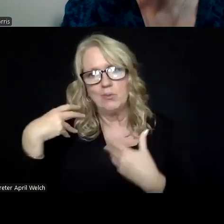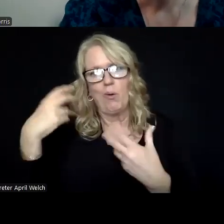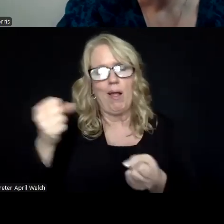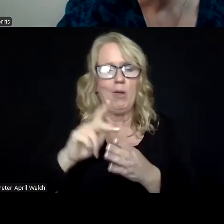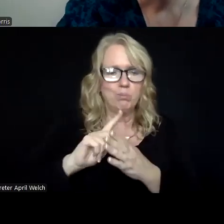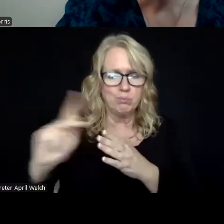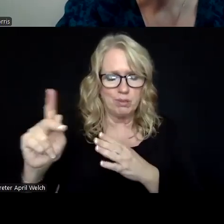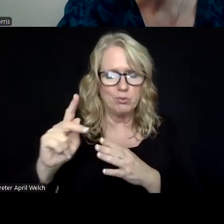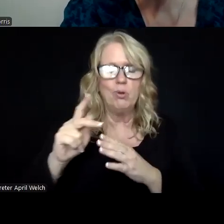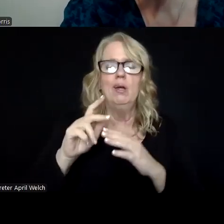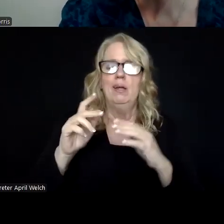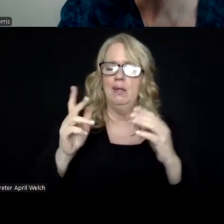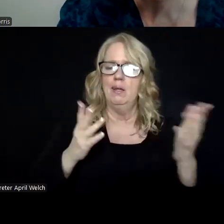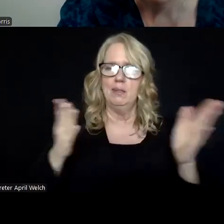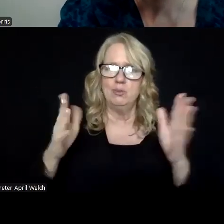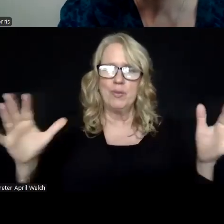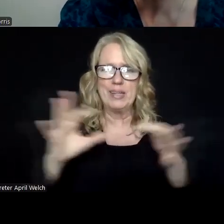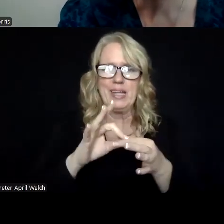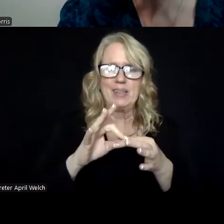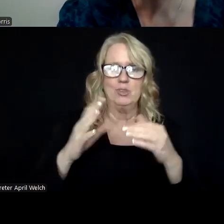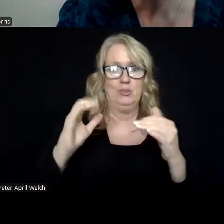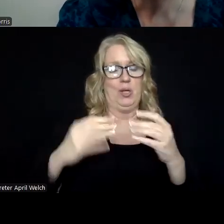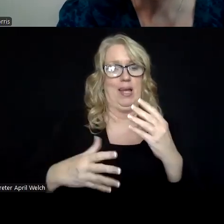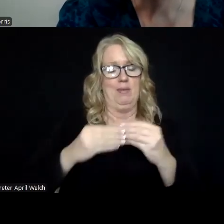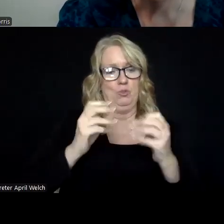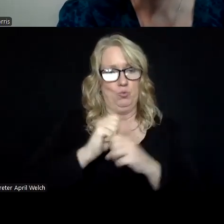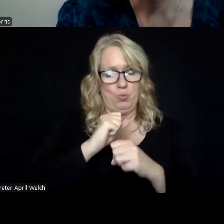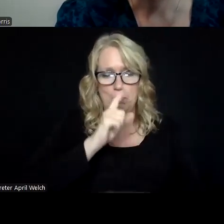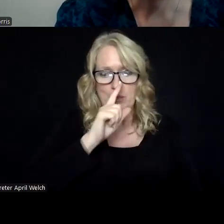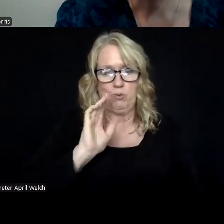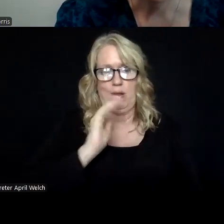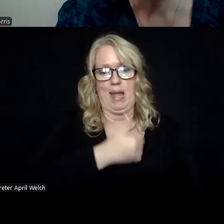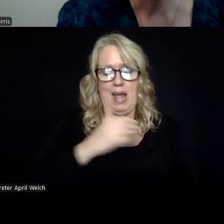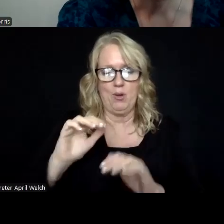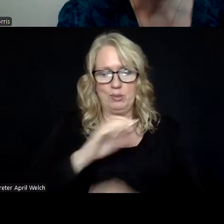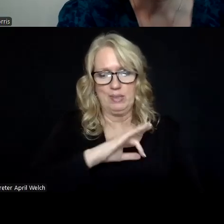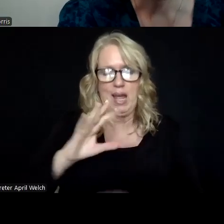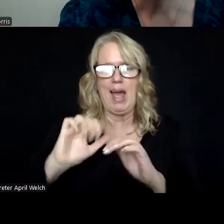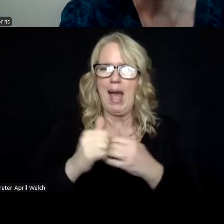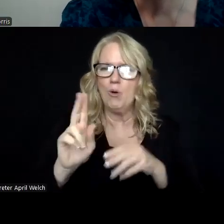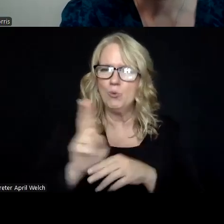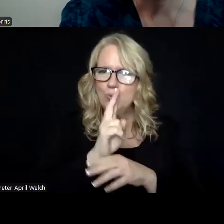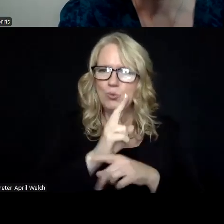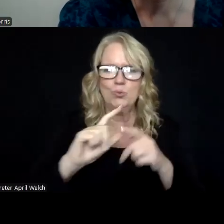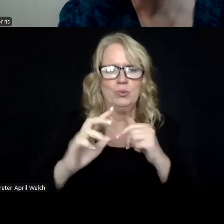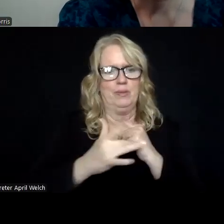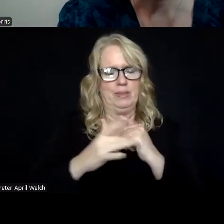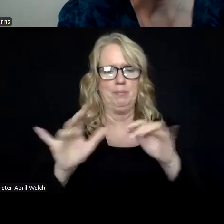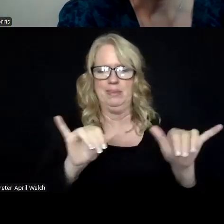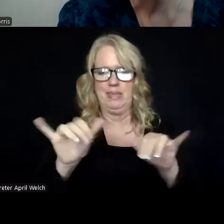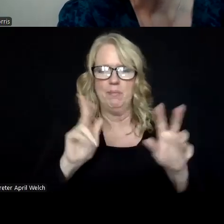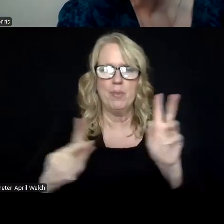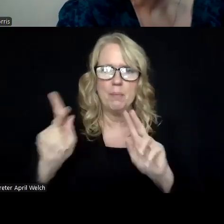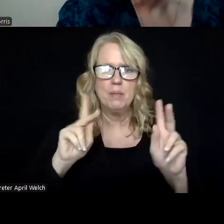professionals. It's always, the caveat there is always make sure that our staff know how to use the technology as well as the people that